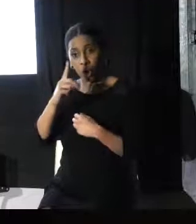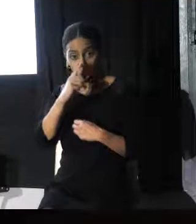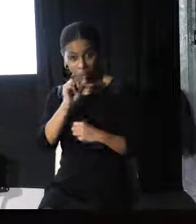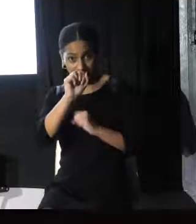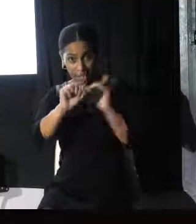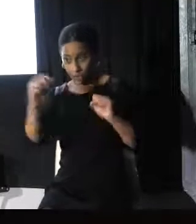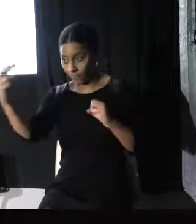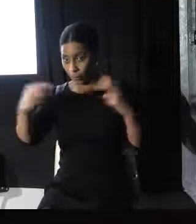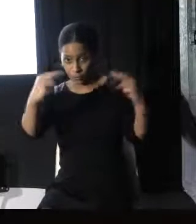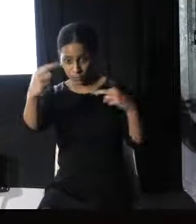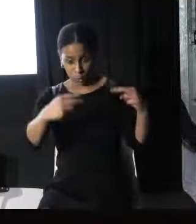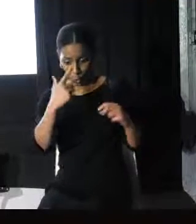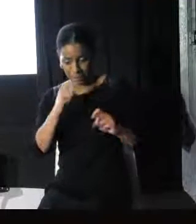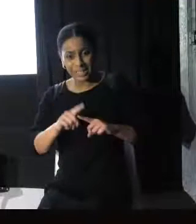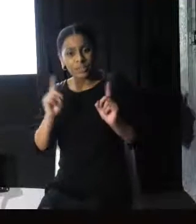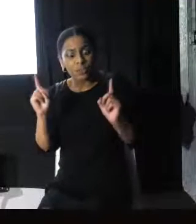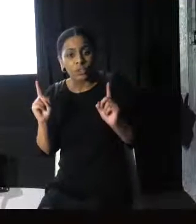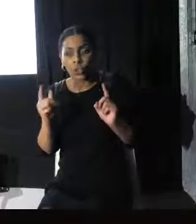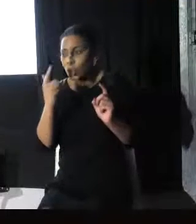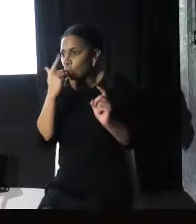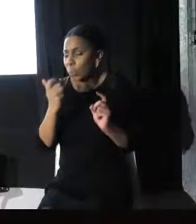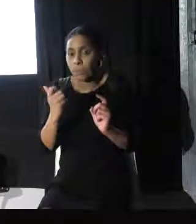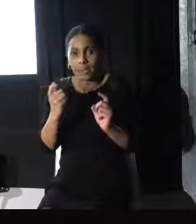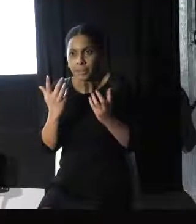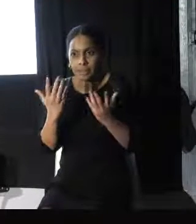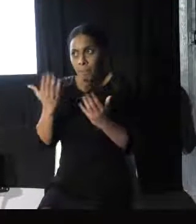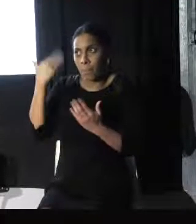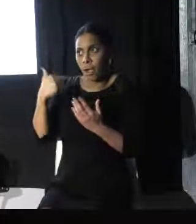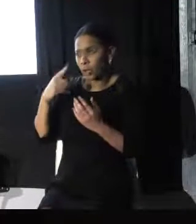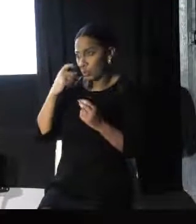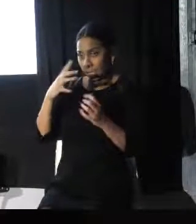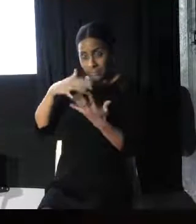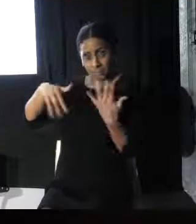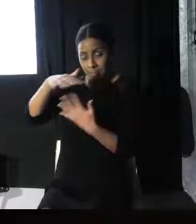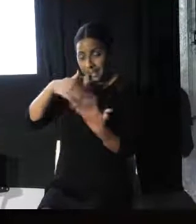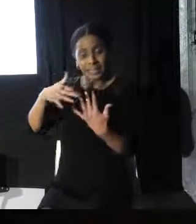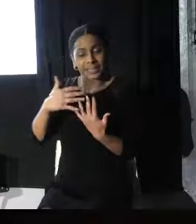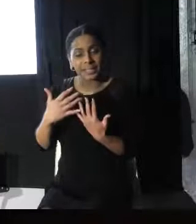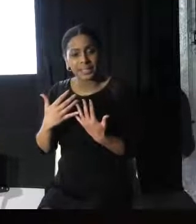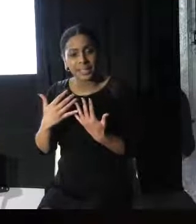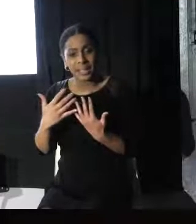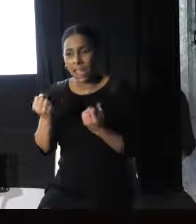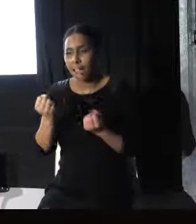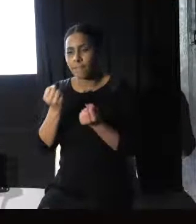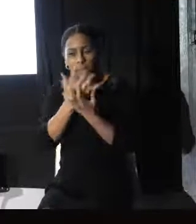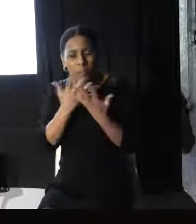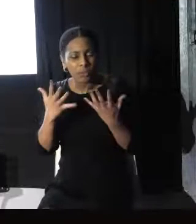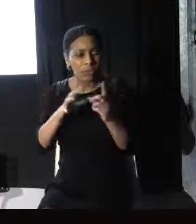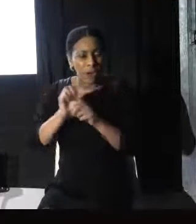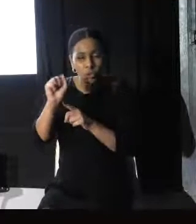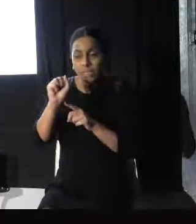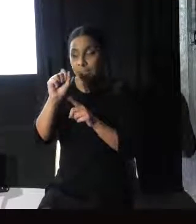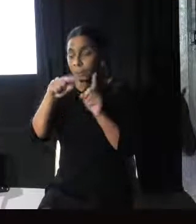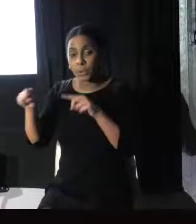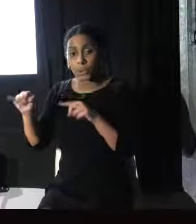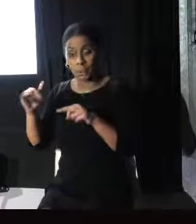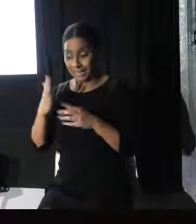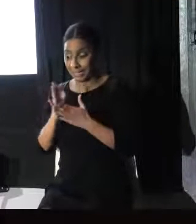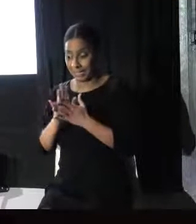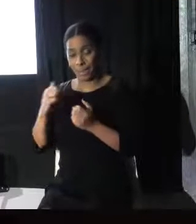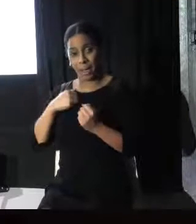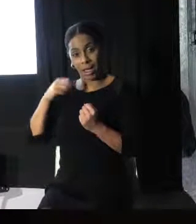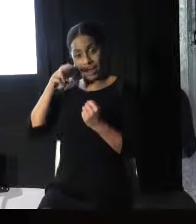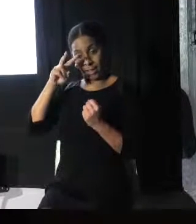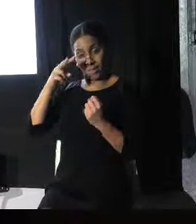past, a multivalency for the past, a cosmopolitanism and a multiculturalism, whereby we can all read the past in